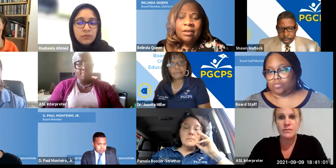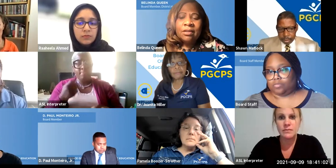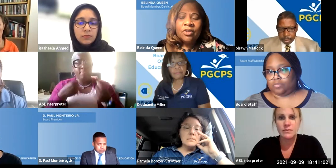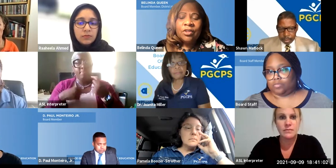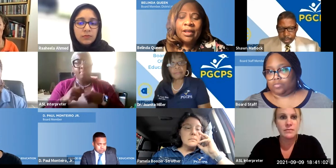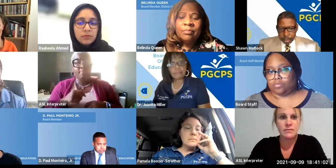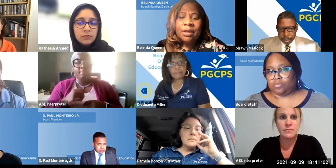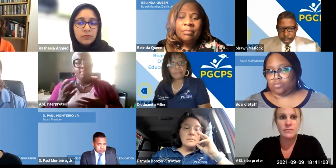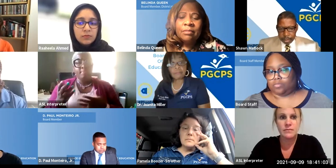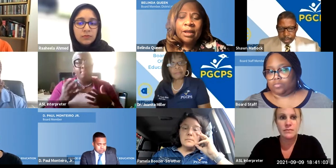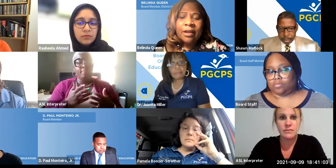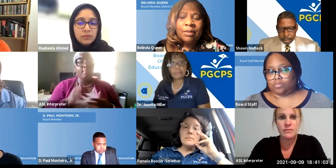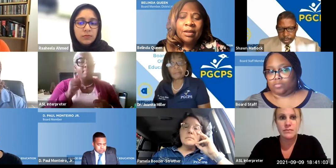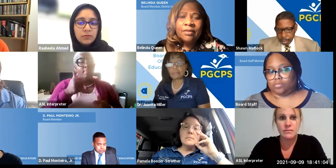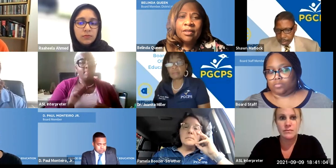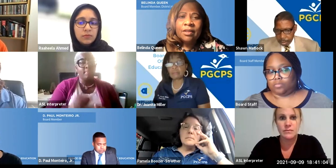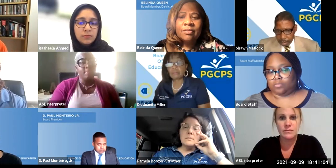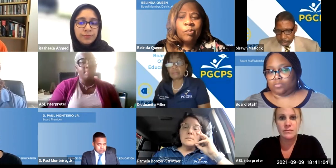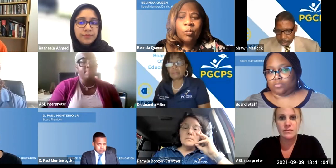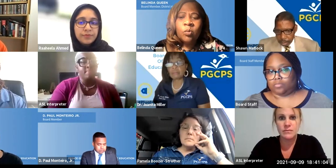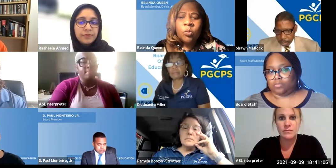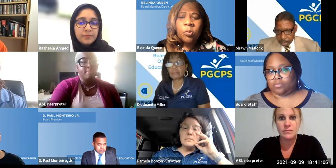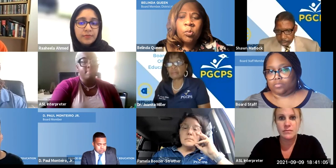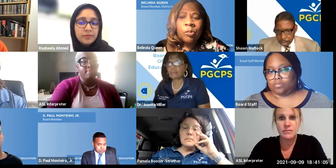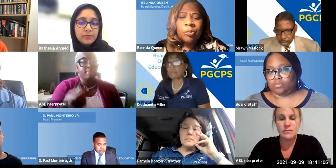him in because she let him in, but he may not be at his desk.